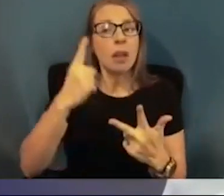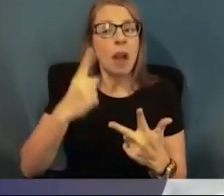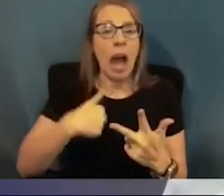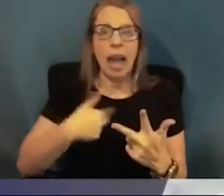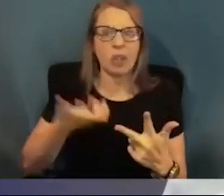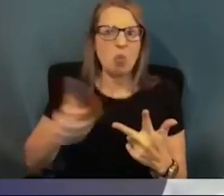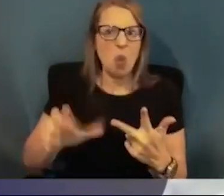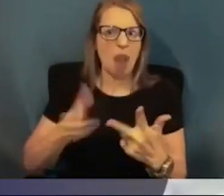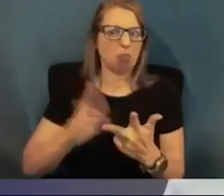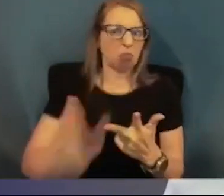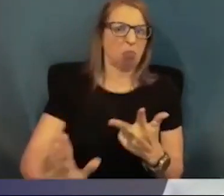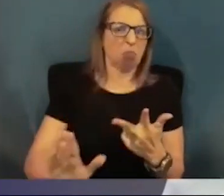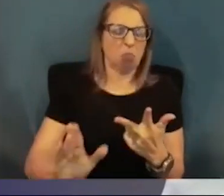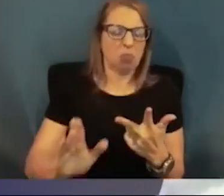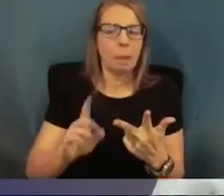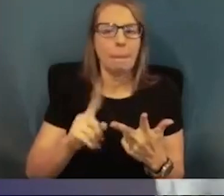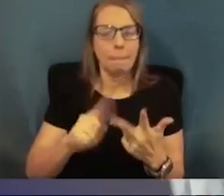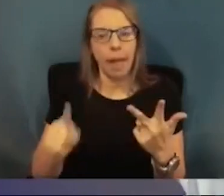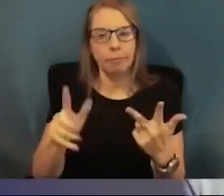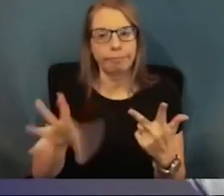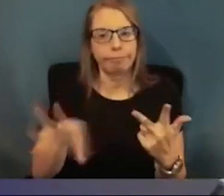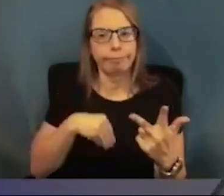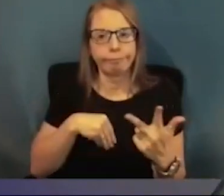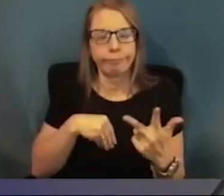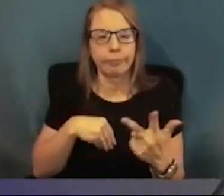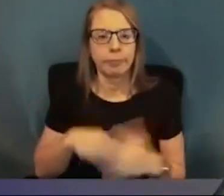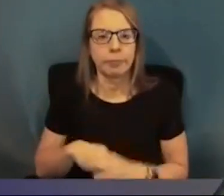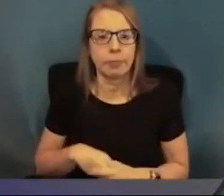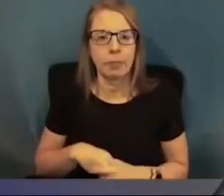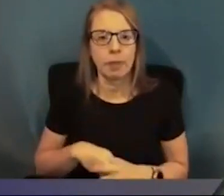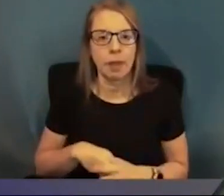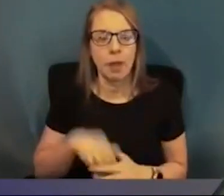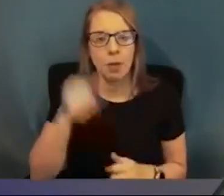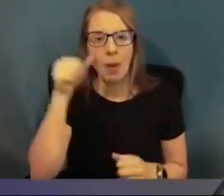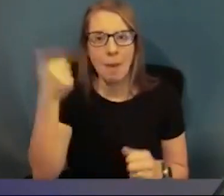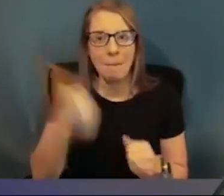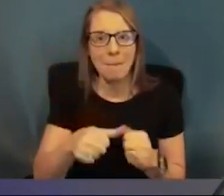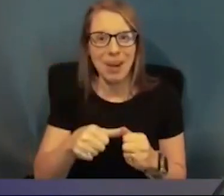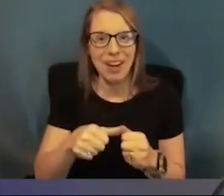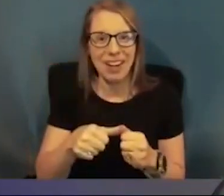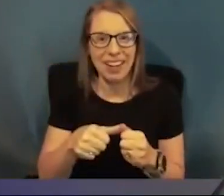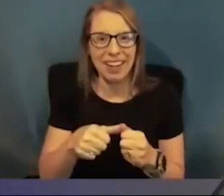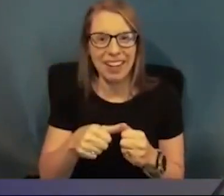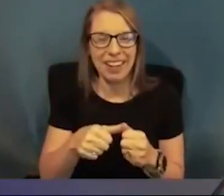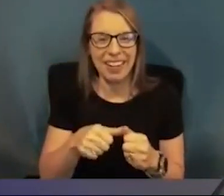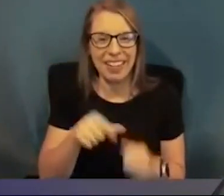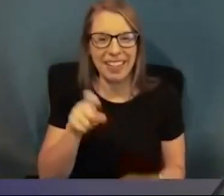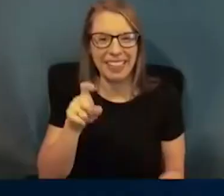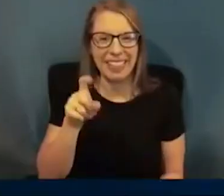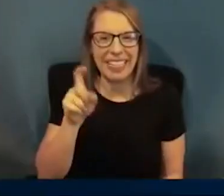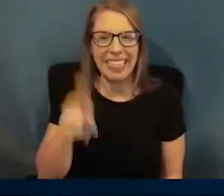the idea of a vaccine. Remember, we got to get that vaccine.